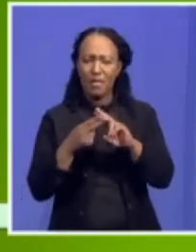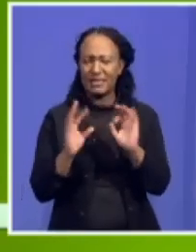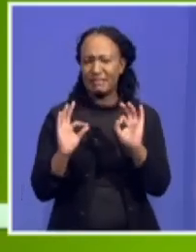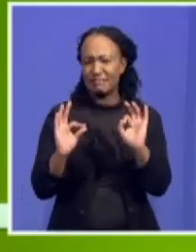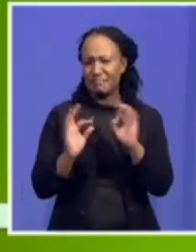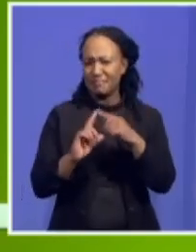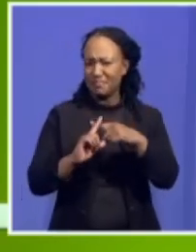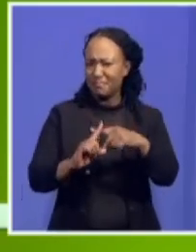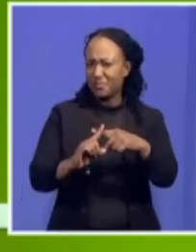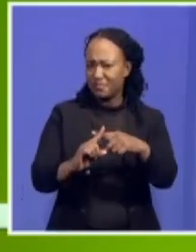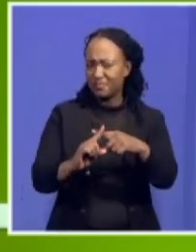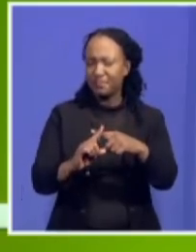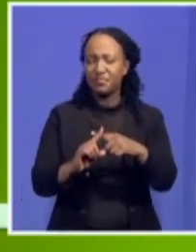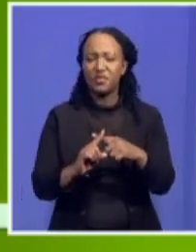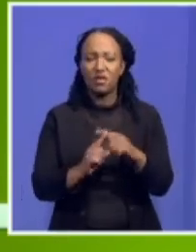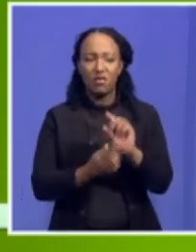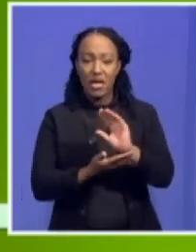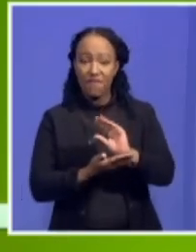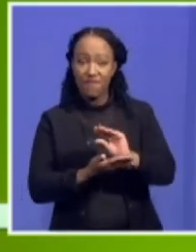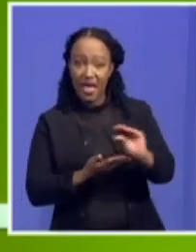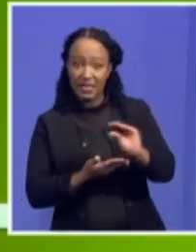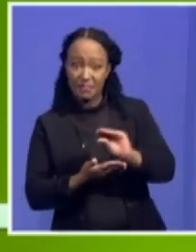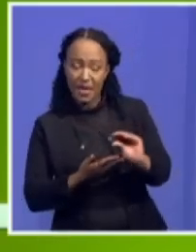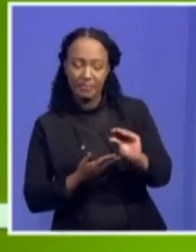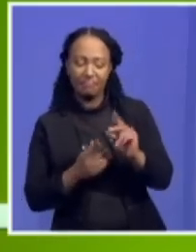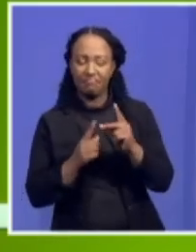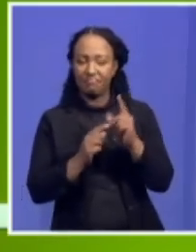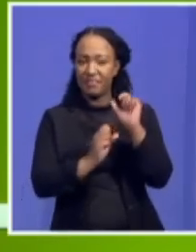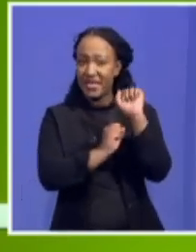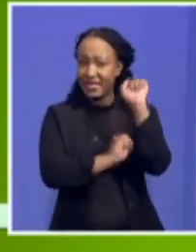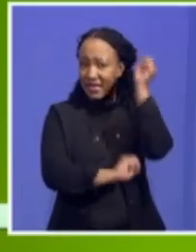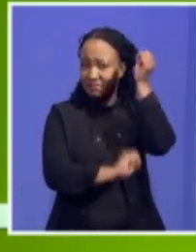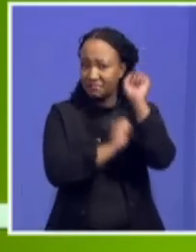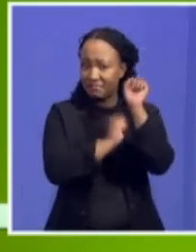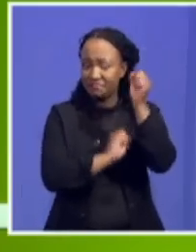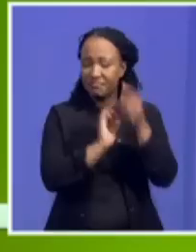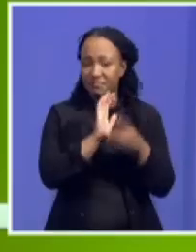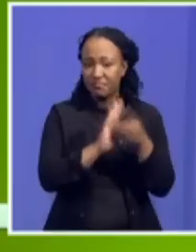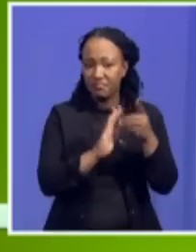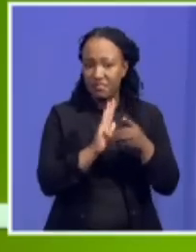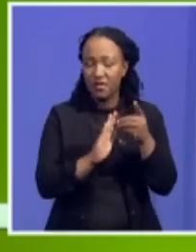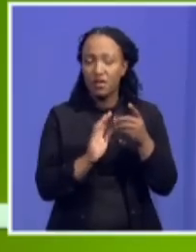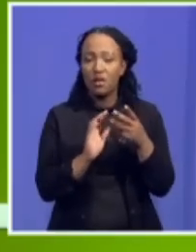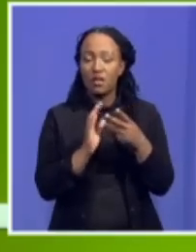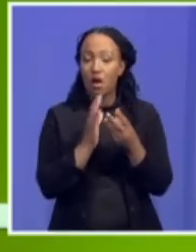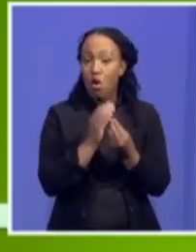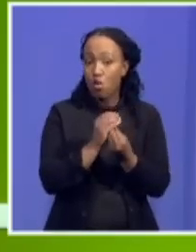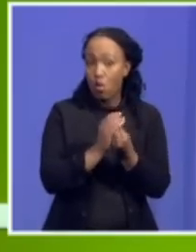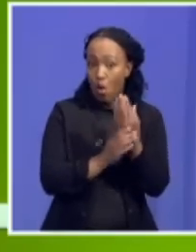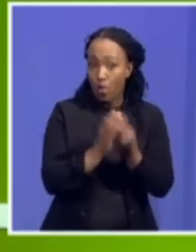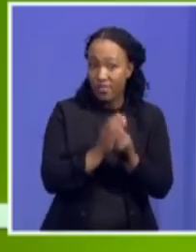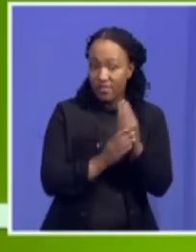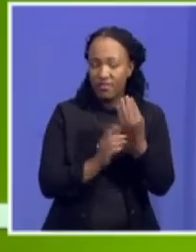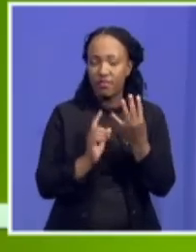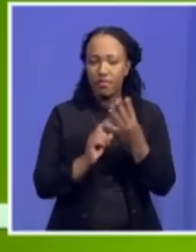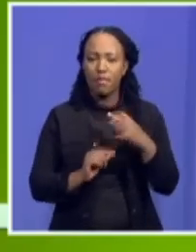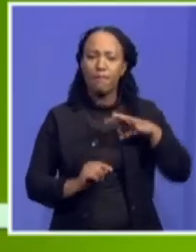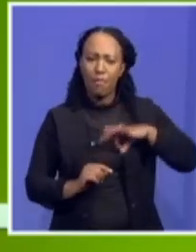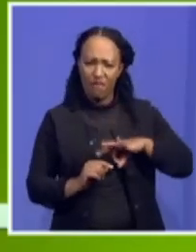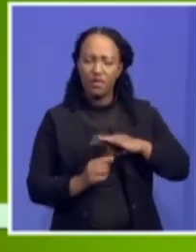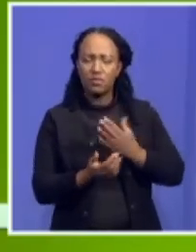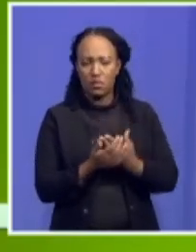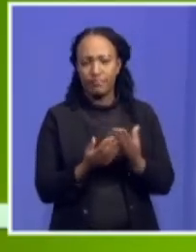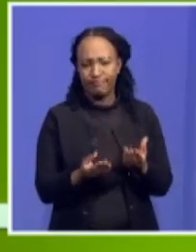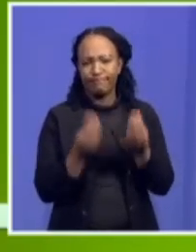for investment, for industrial development, for growth, and for profit for